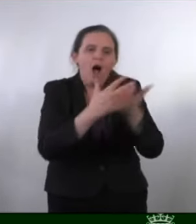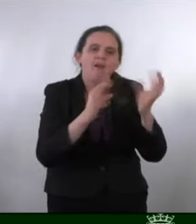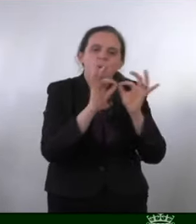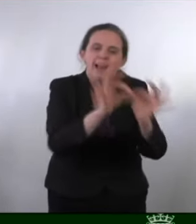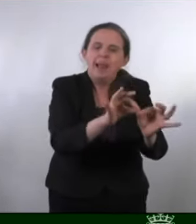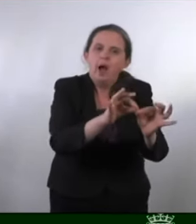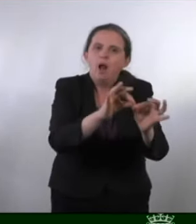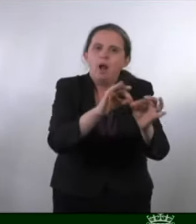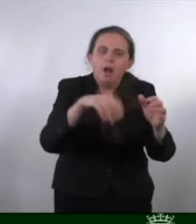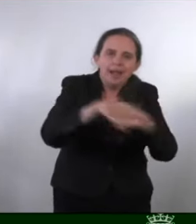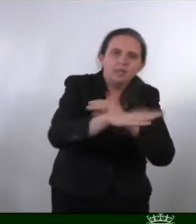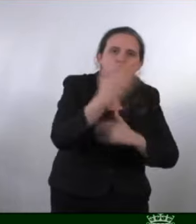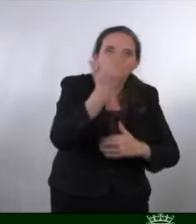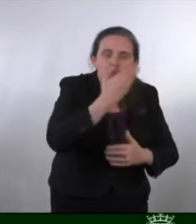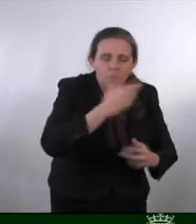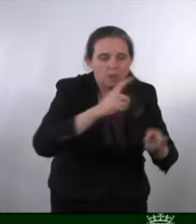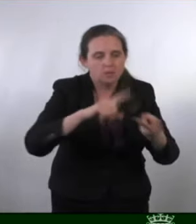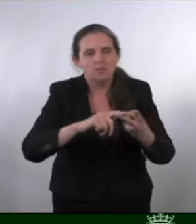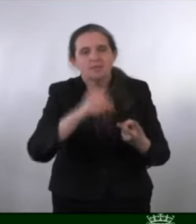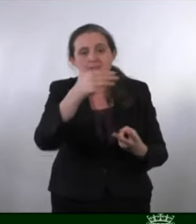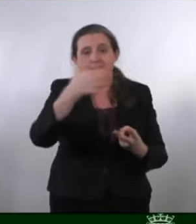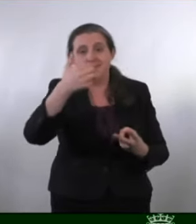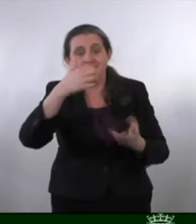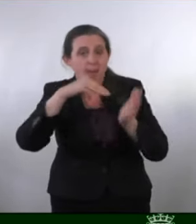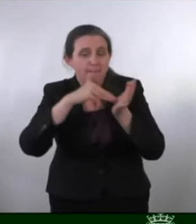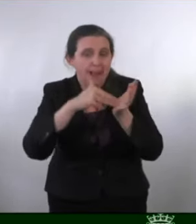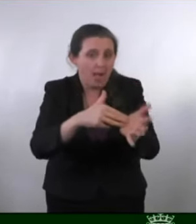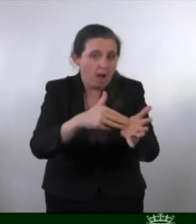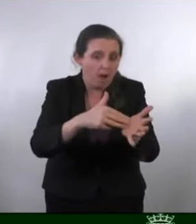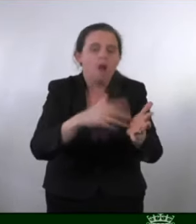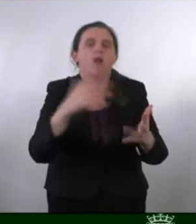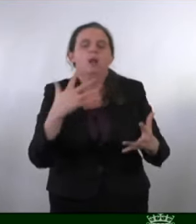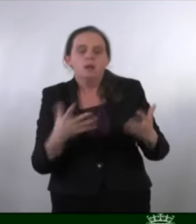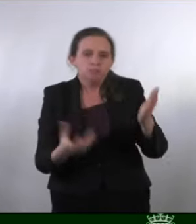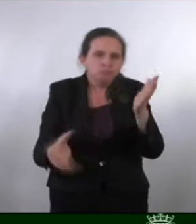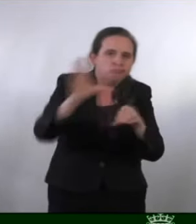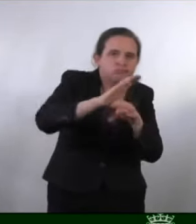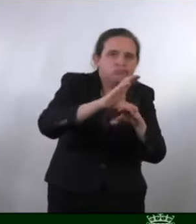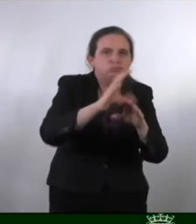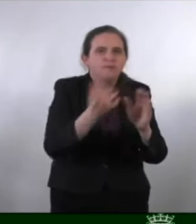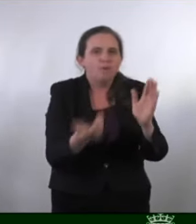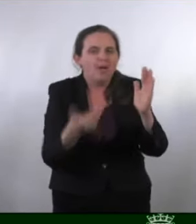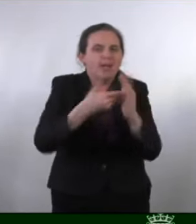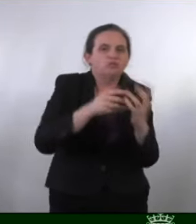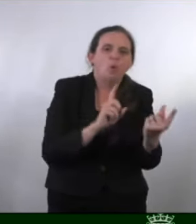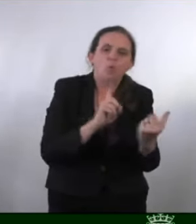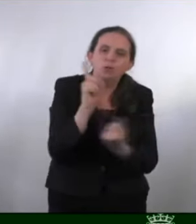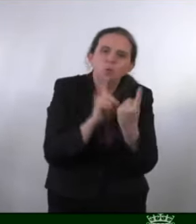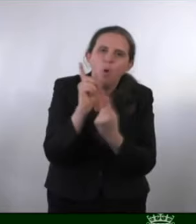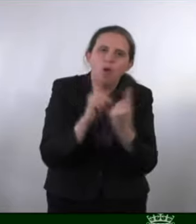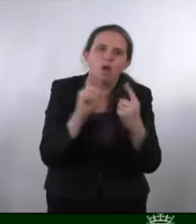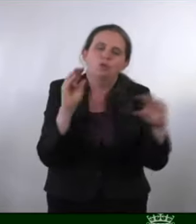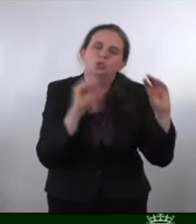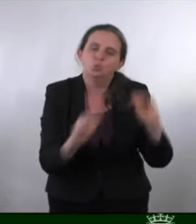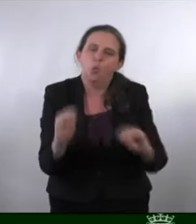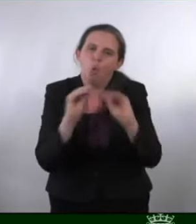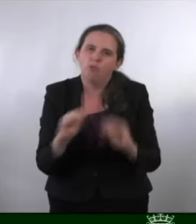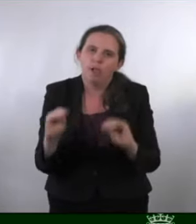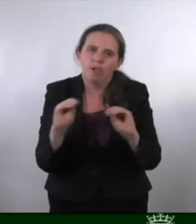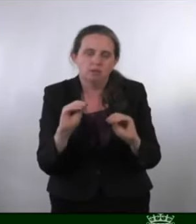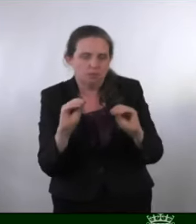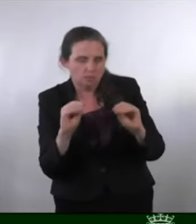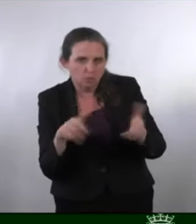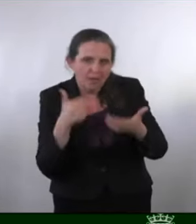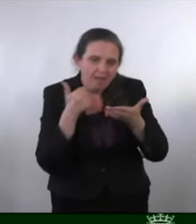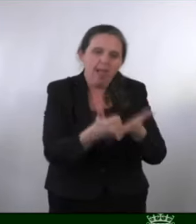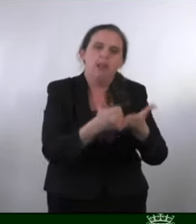and another 96 million now going in for one-on-one tutorials for work to help kids